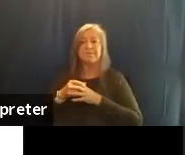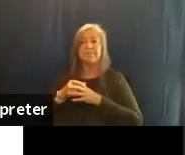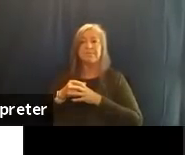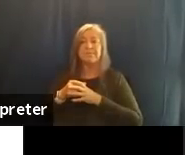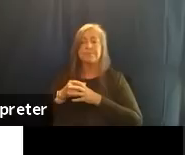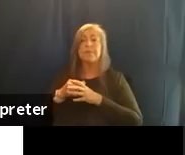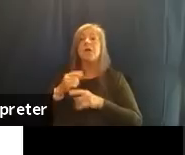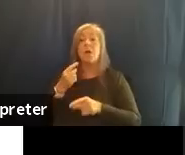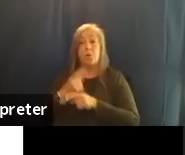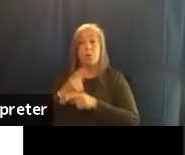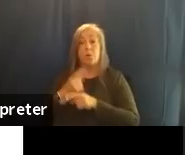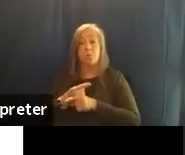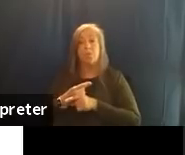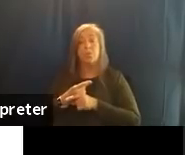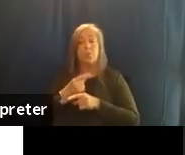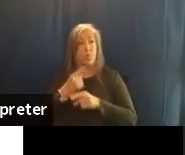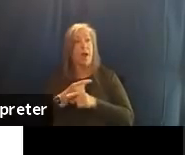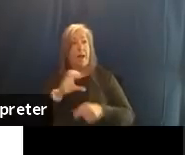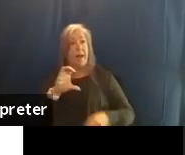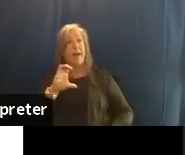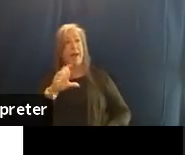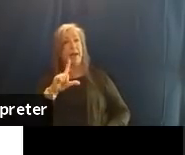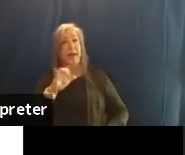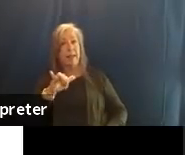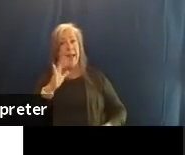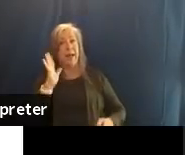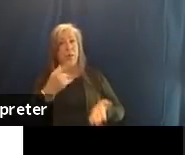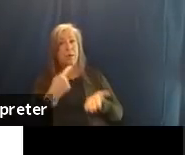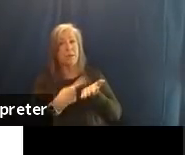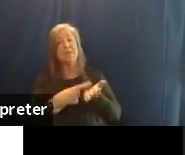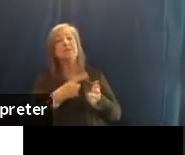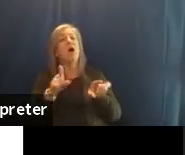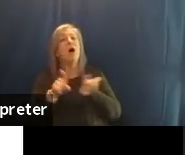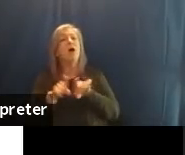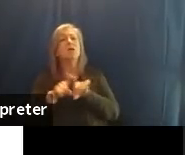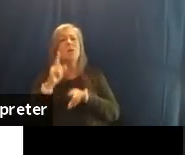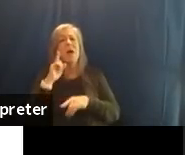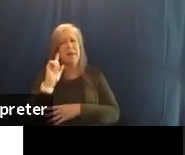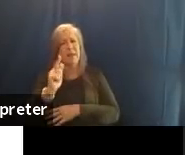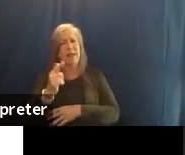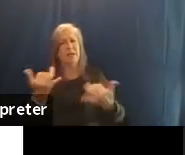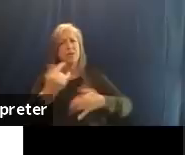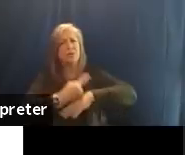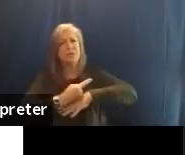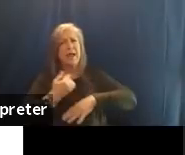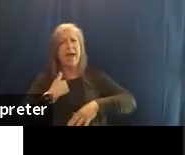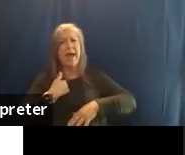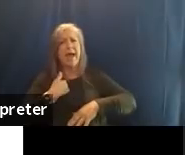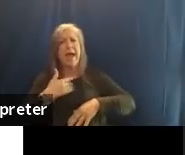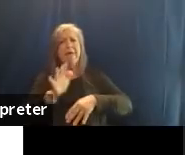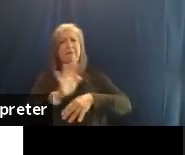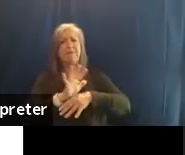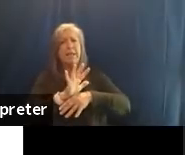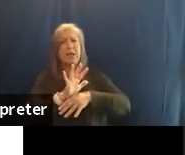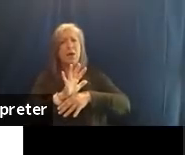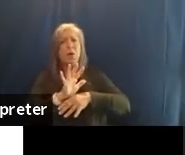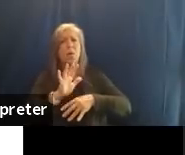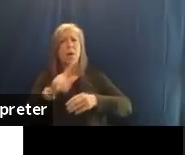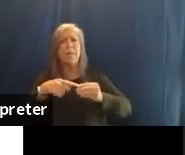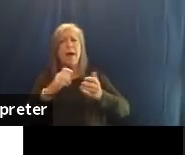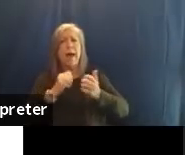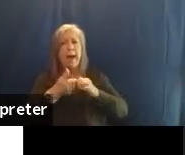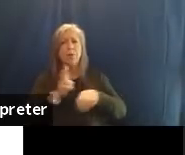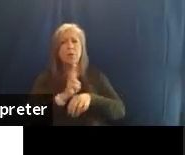in your all staff communication, you'll get a couple little video tips too on how to use this app. But go ahead, Clay. Yeah, so